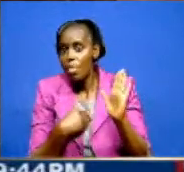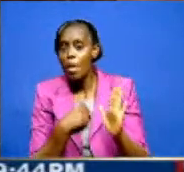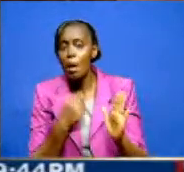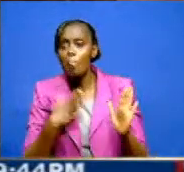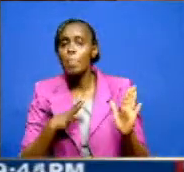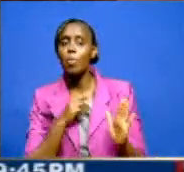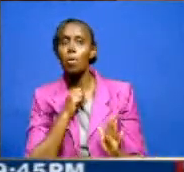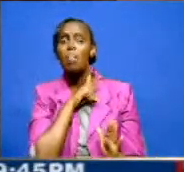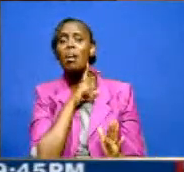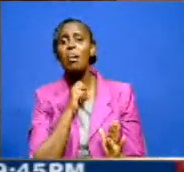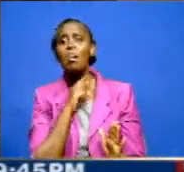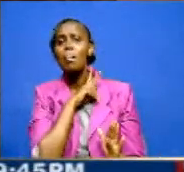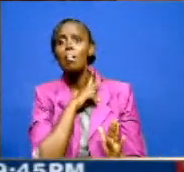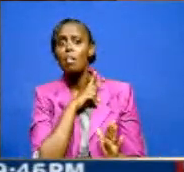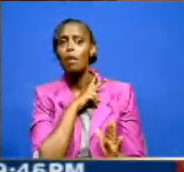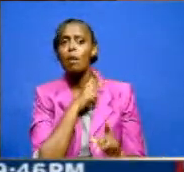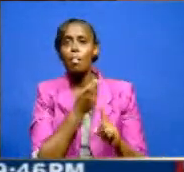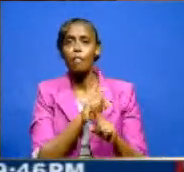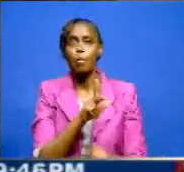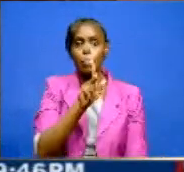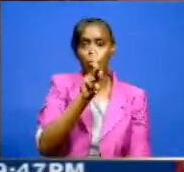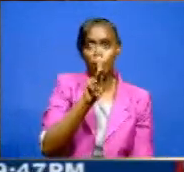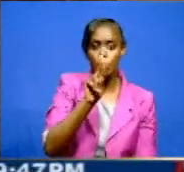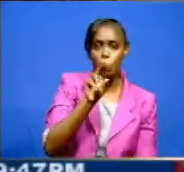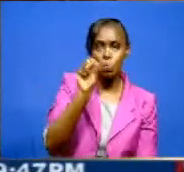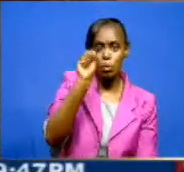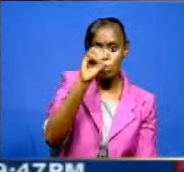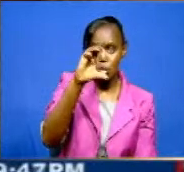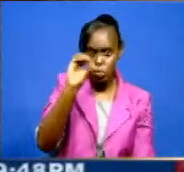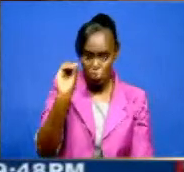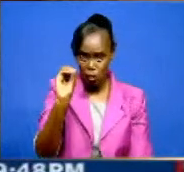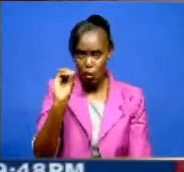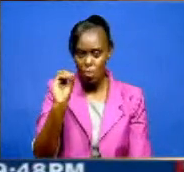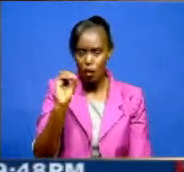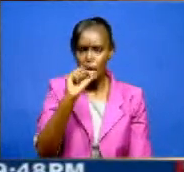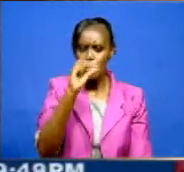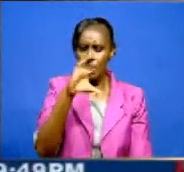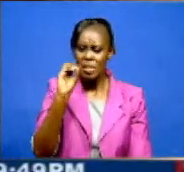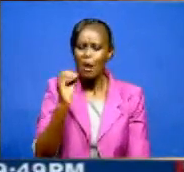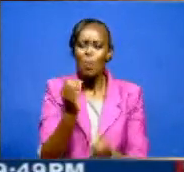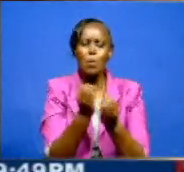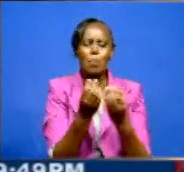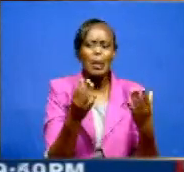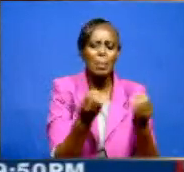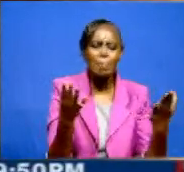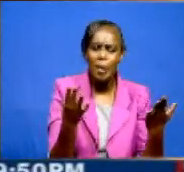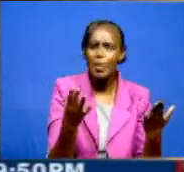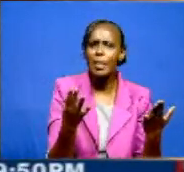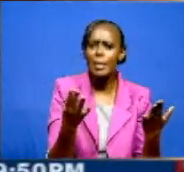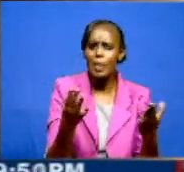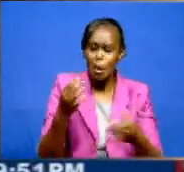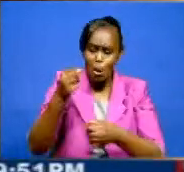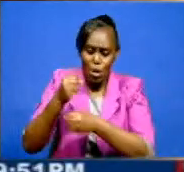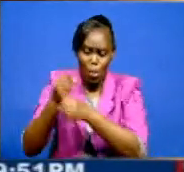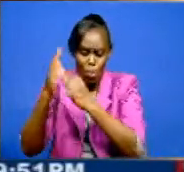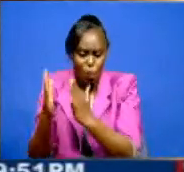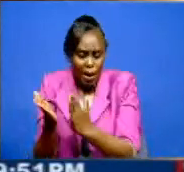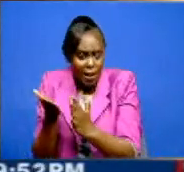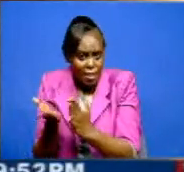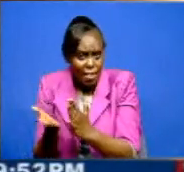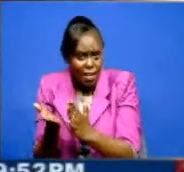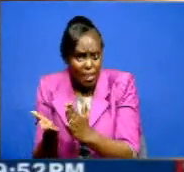from Cusco and from many other SACCOs that employees are becoming